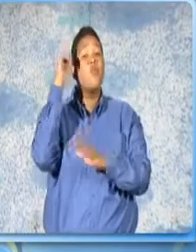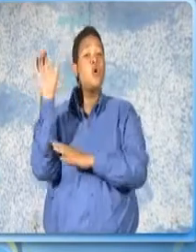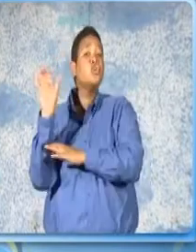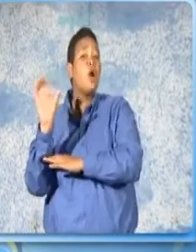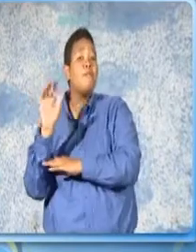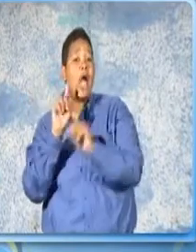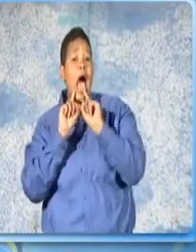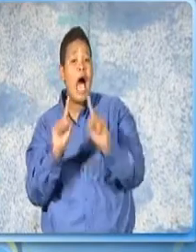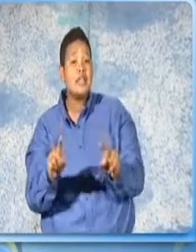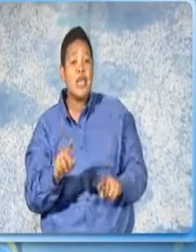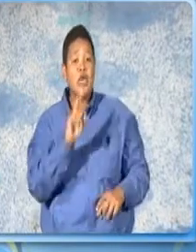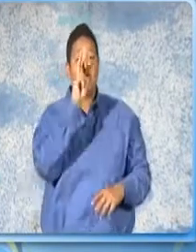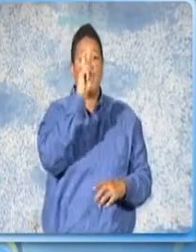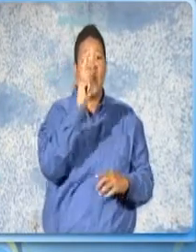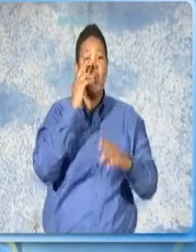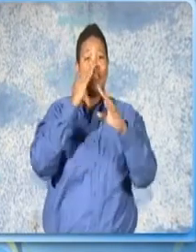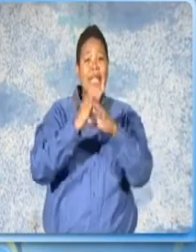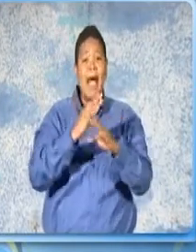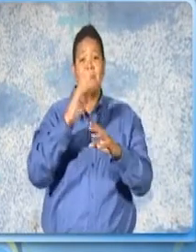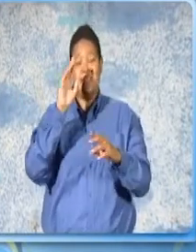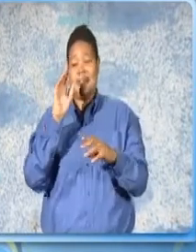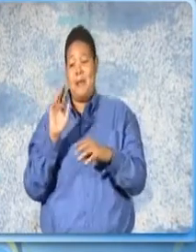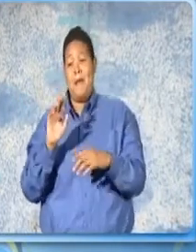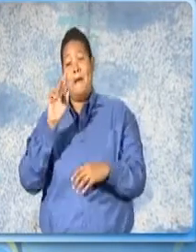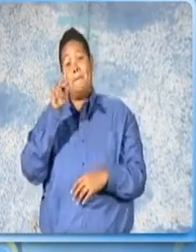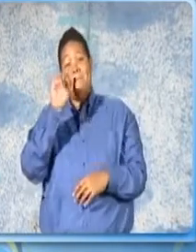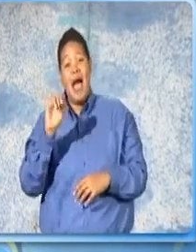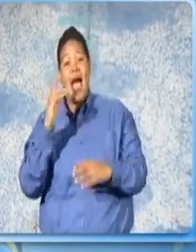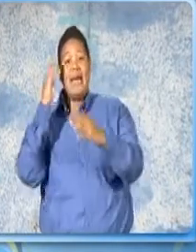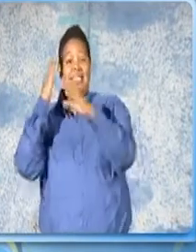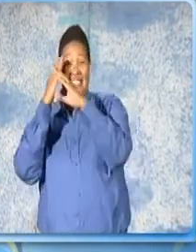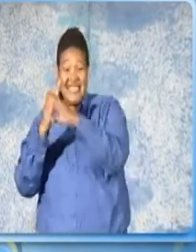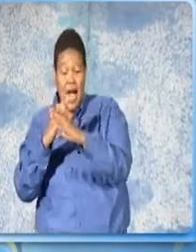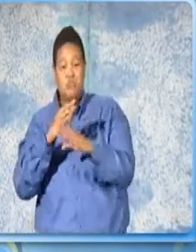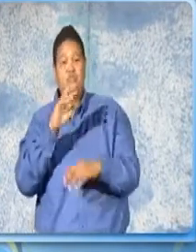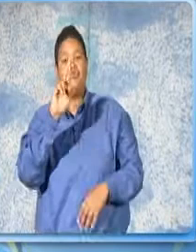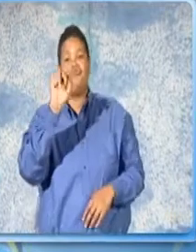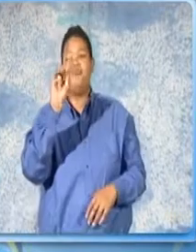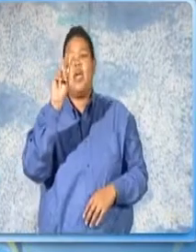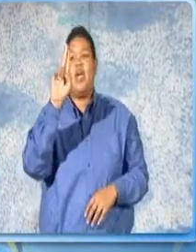is 2 times pi times radius.